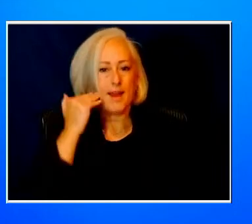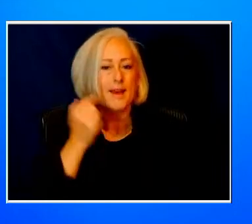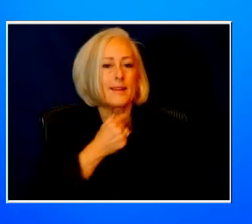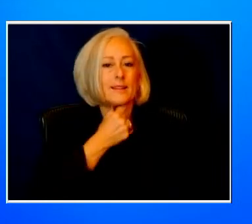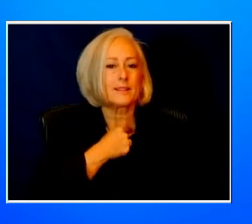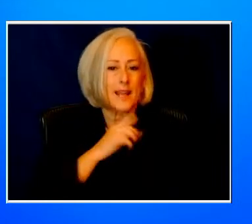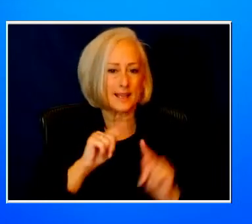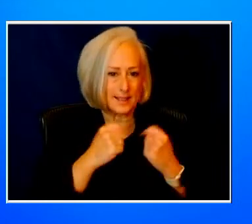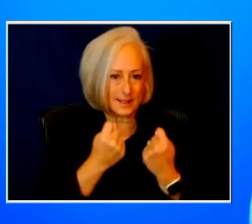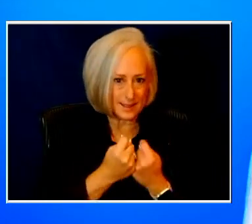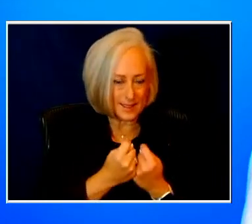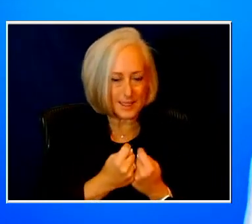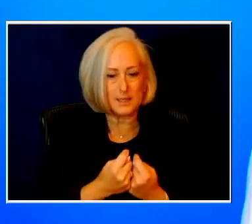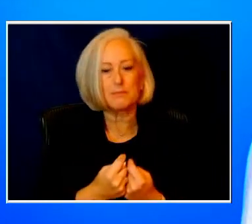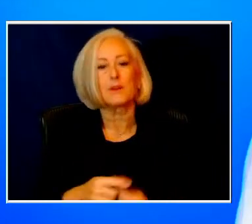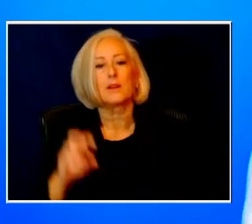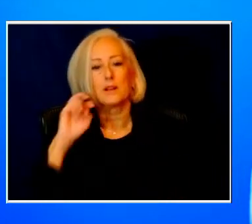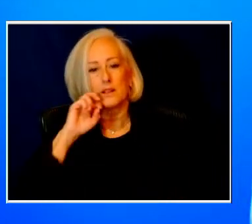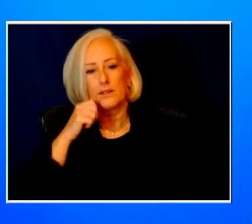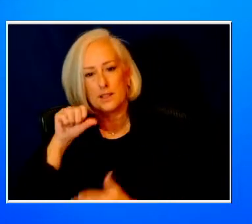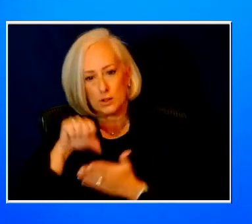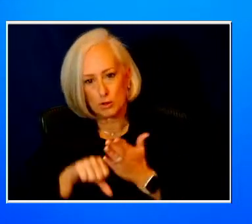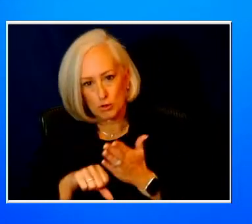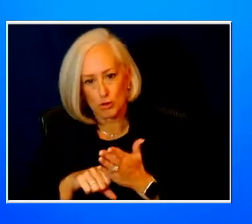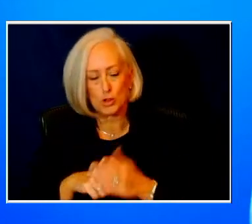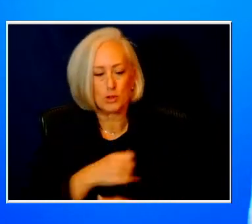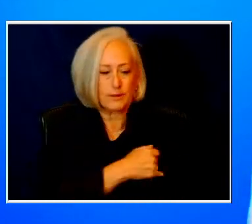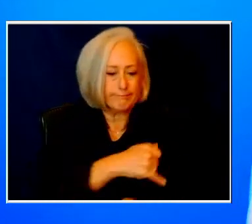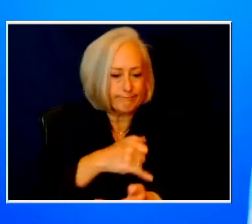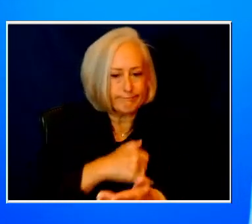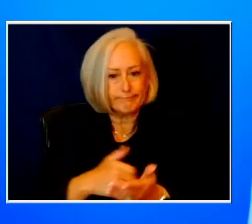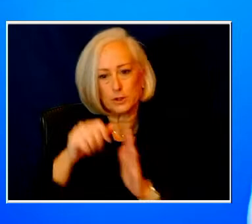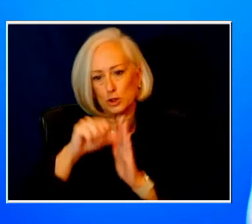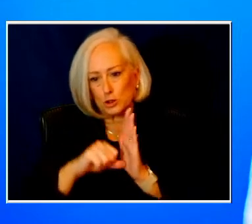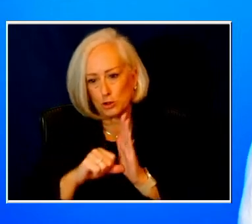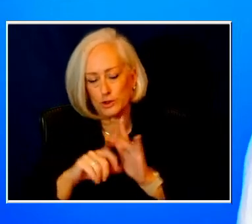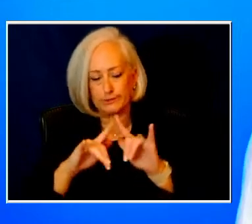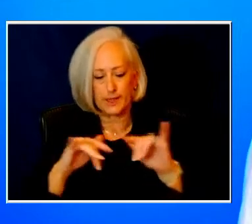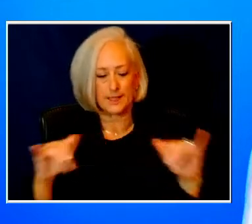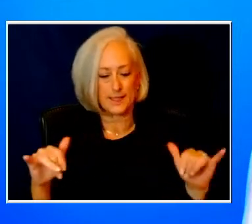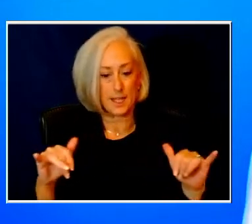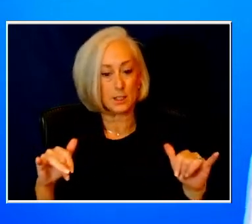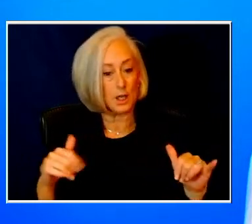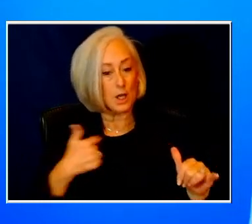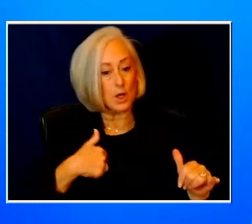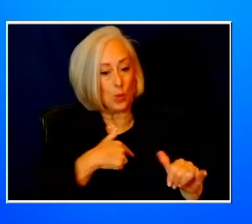neurosurgery. Because we deal with this regularly. Dr. Garcia deals with brain